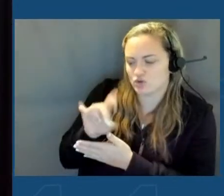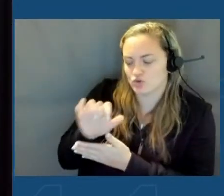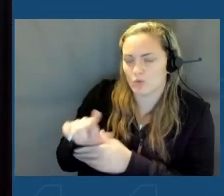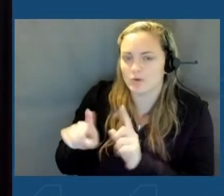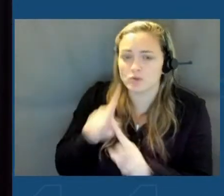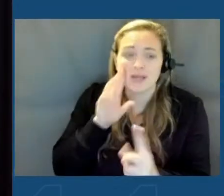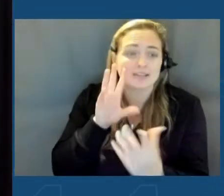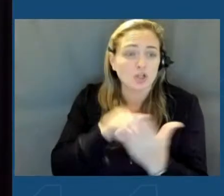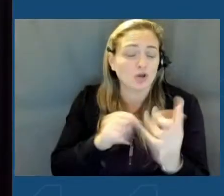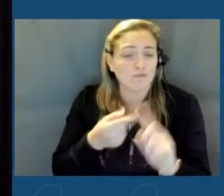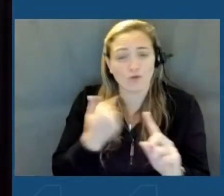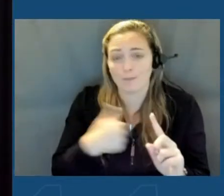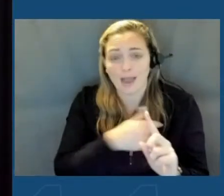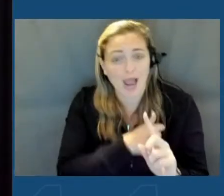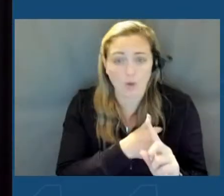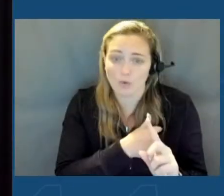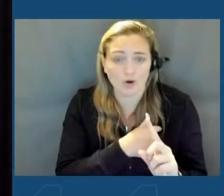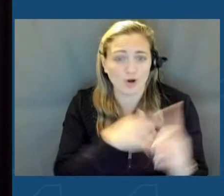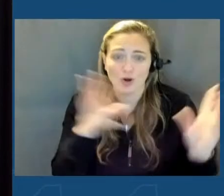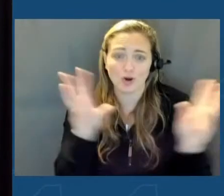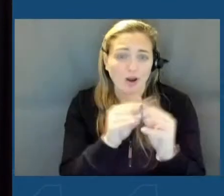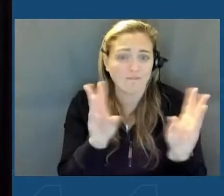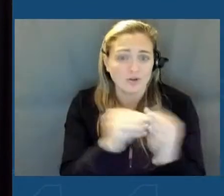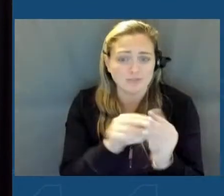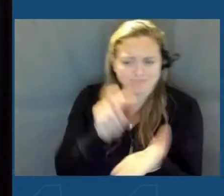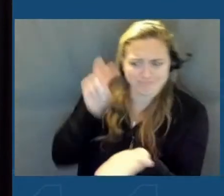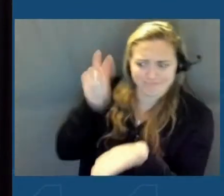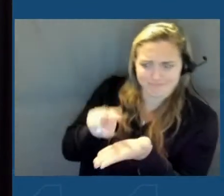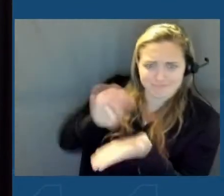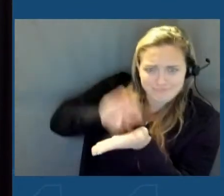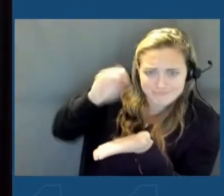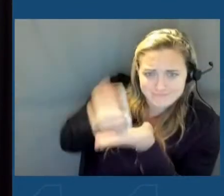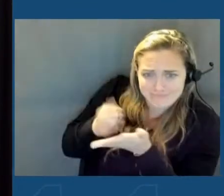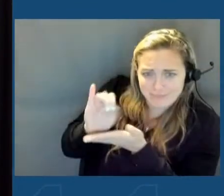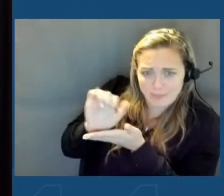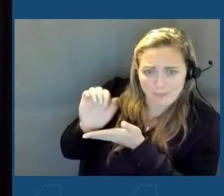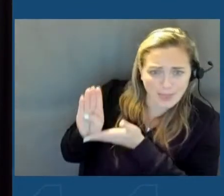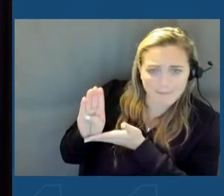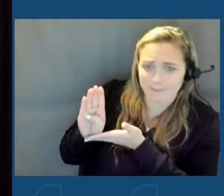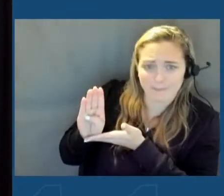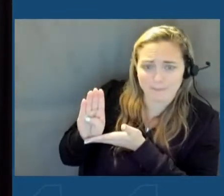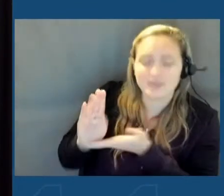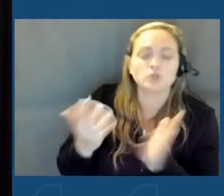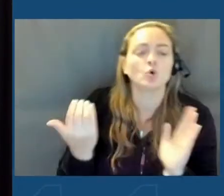today's press conference. Watch out for the bleb, everybody. And so again,